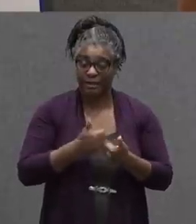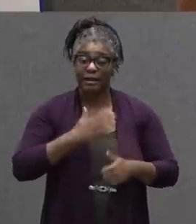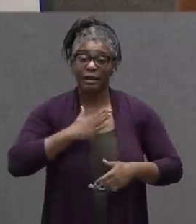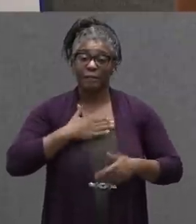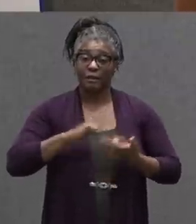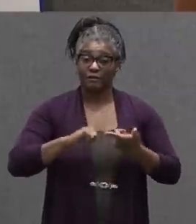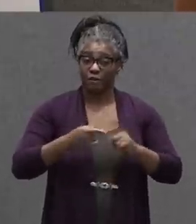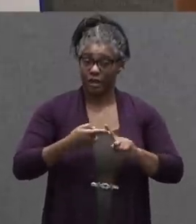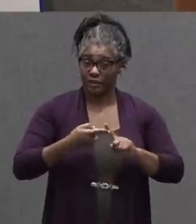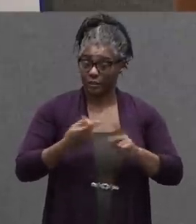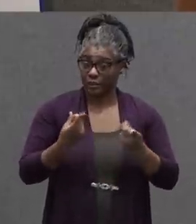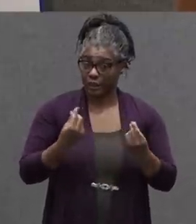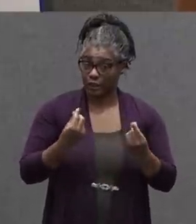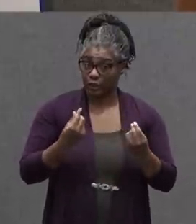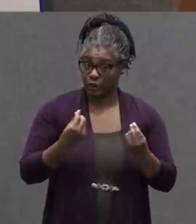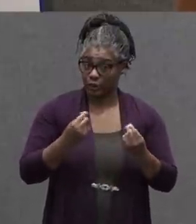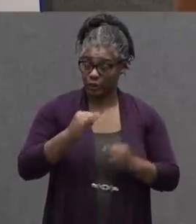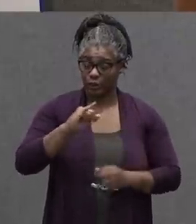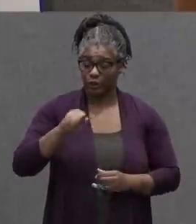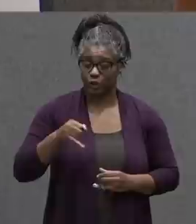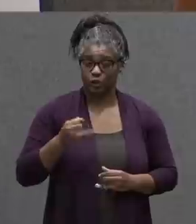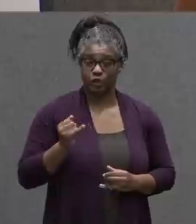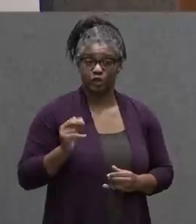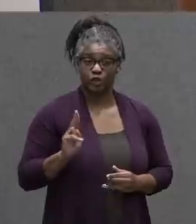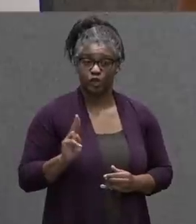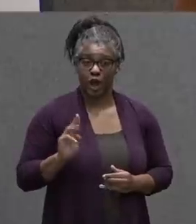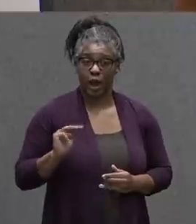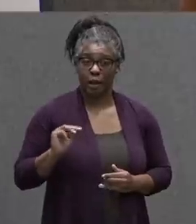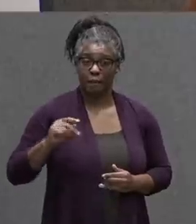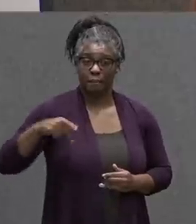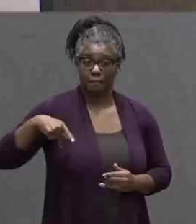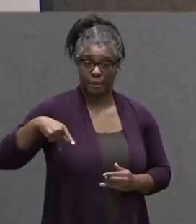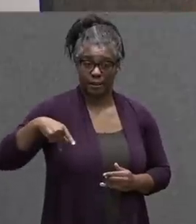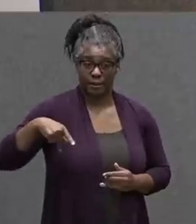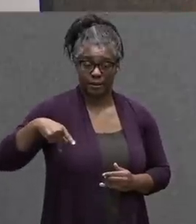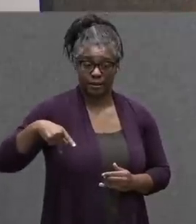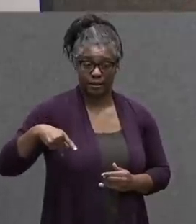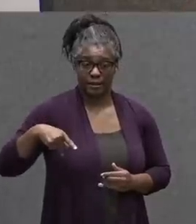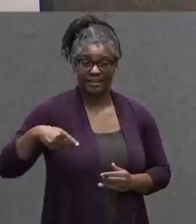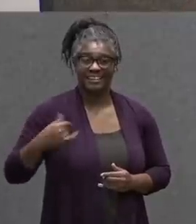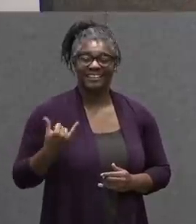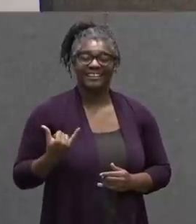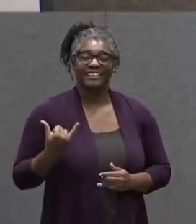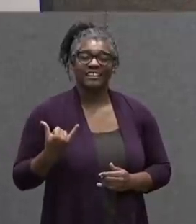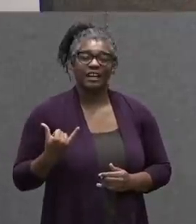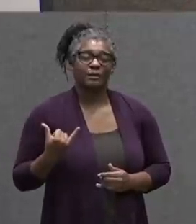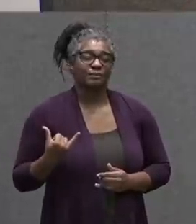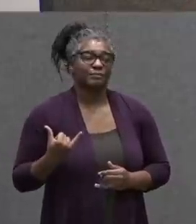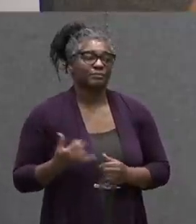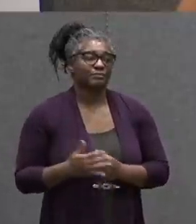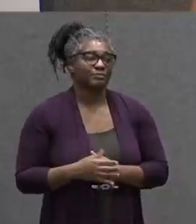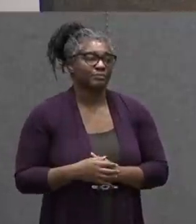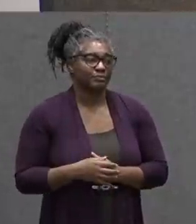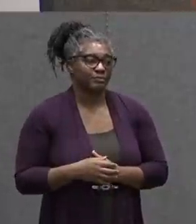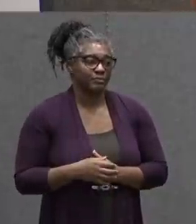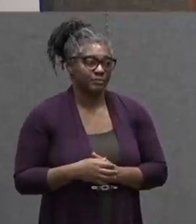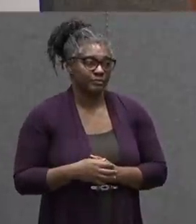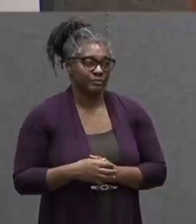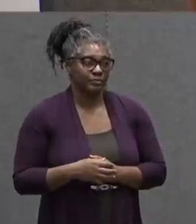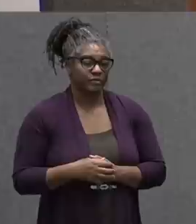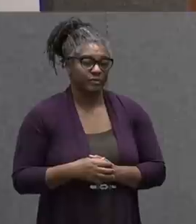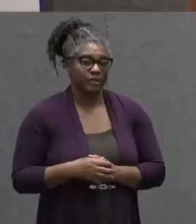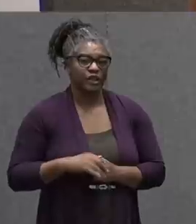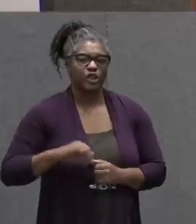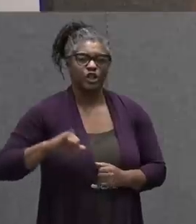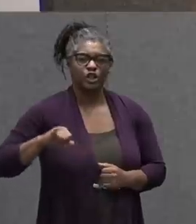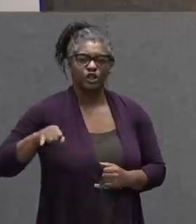j-u-m-p, jump. Let's tap that word out and see if we can find an ending blend here.